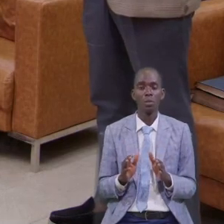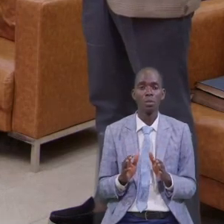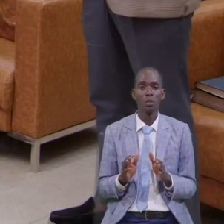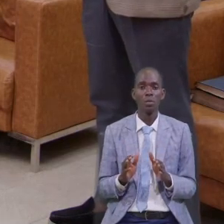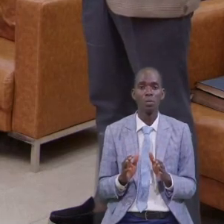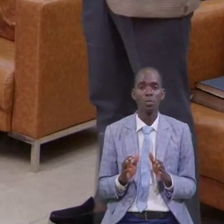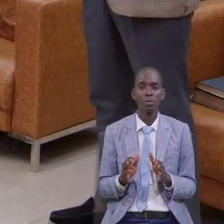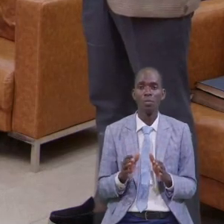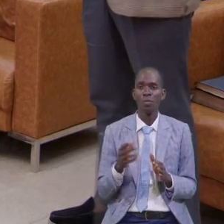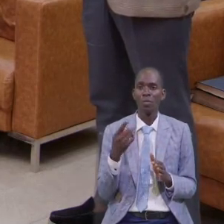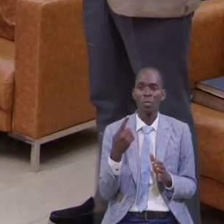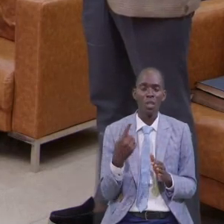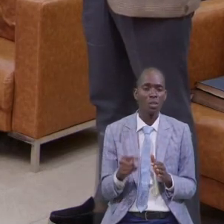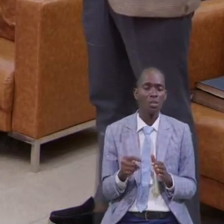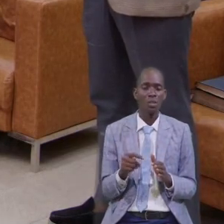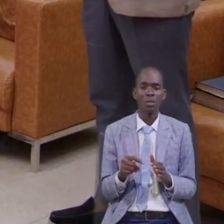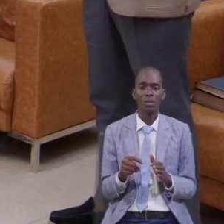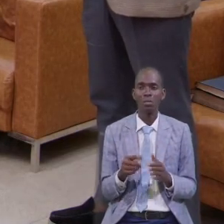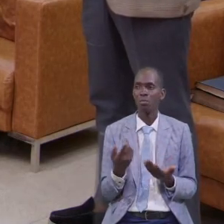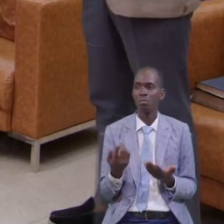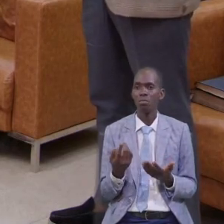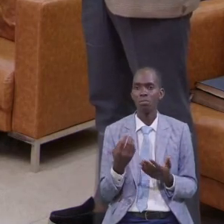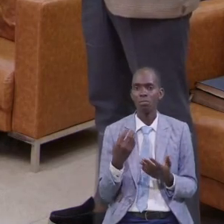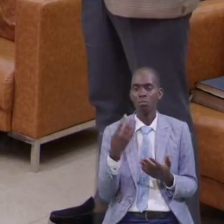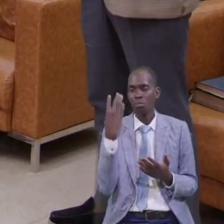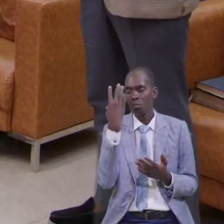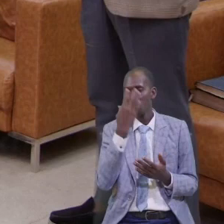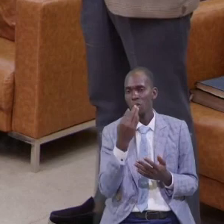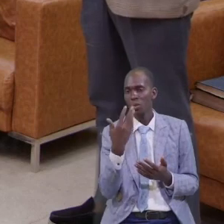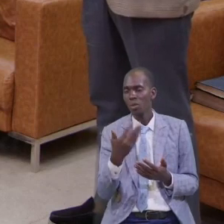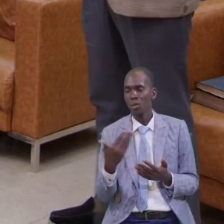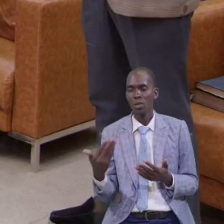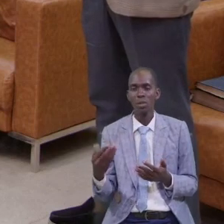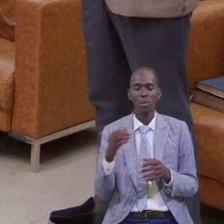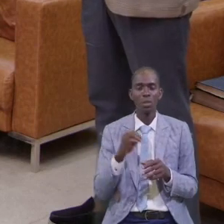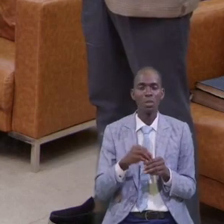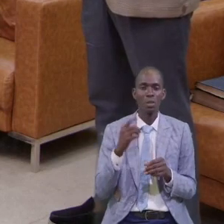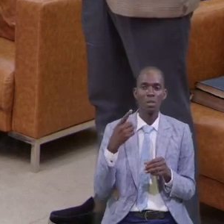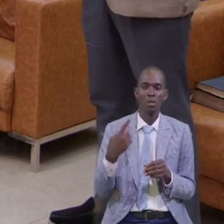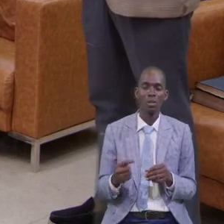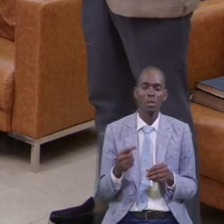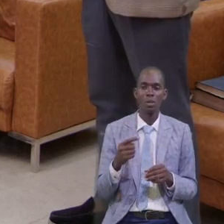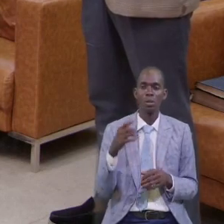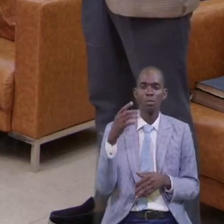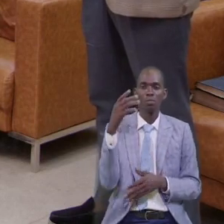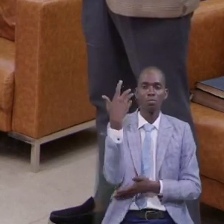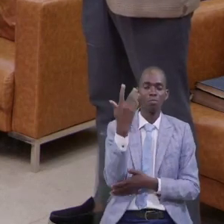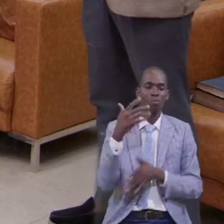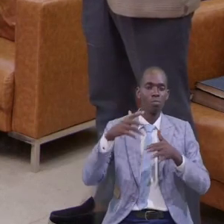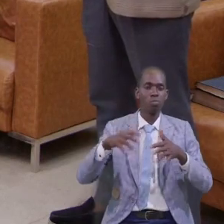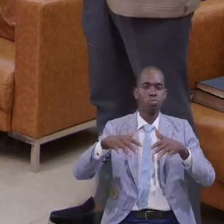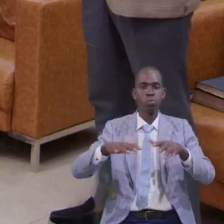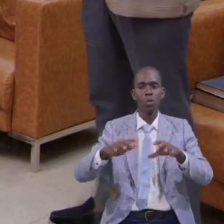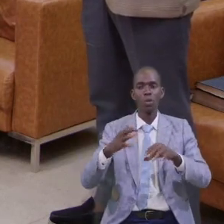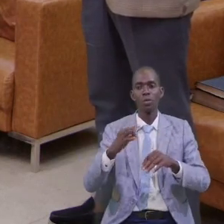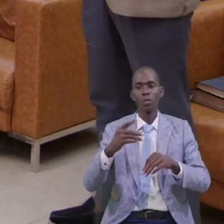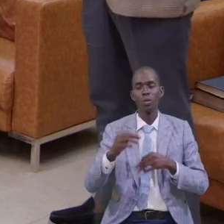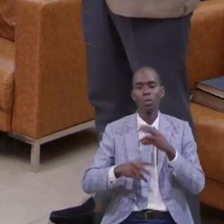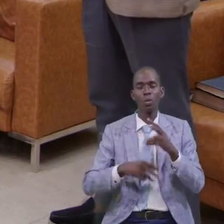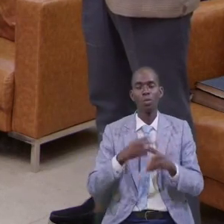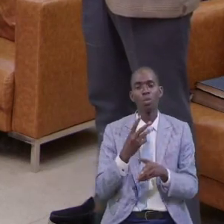the adventures of the wilderness of the world to take